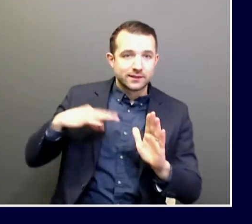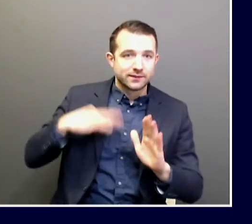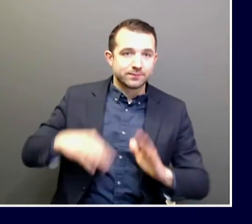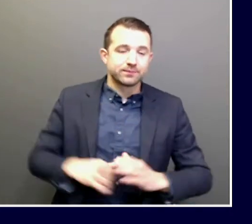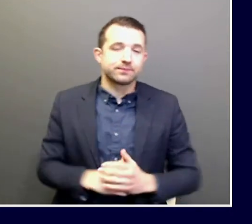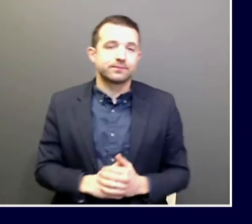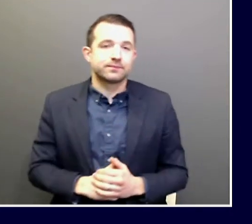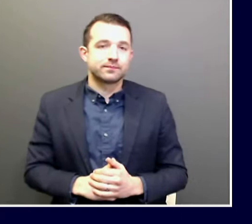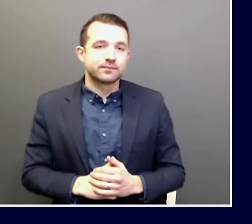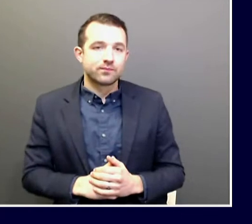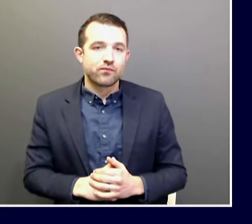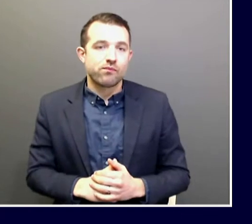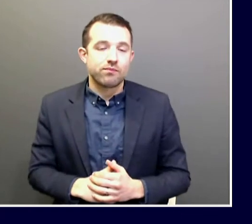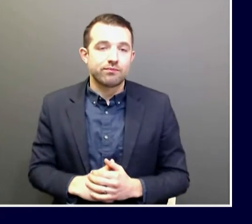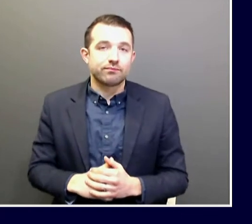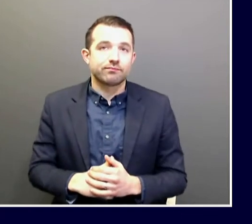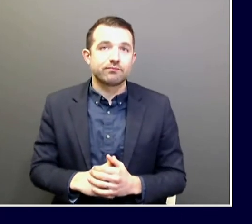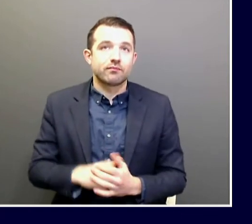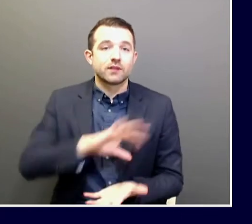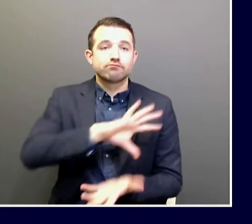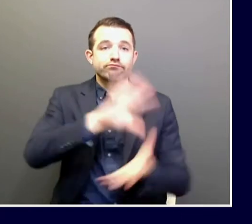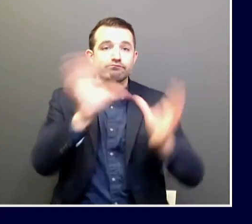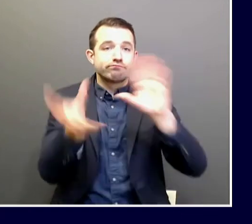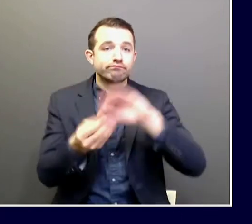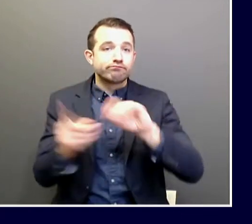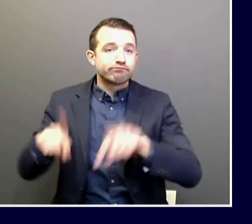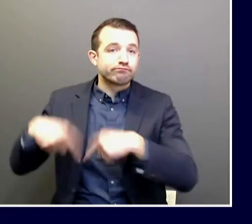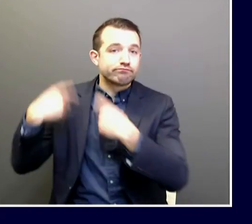Overall, statewide, the Maine CDC has recorded